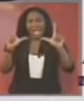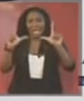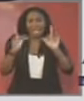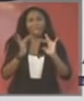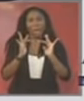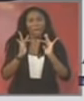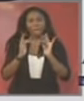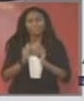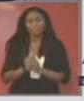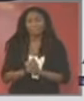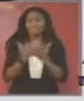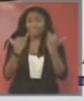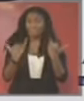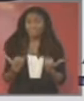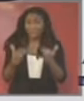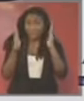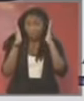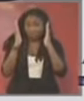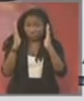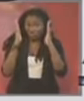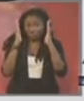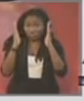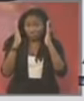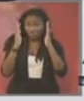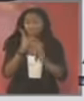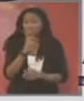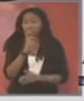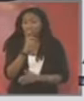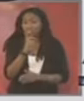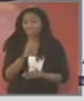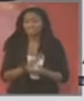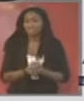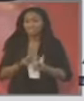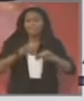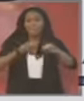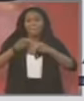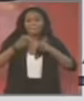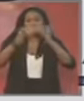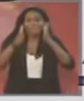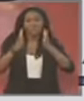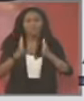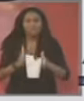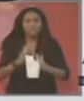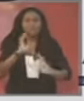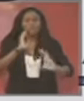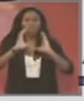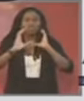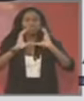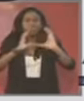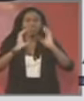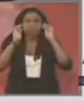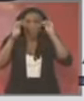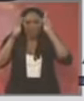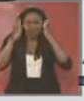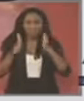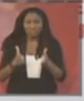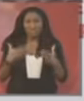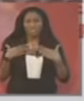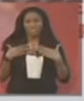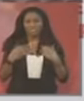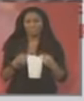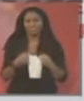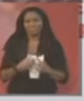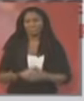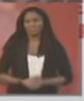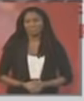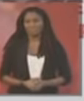Online. We go now to the manager of the corporate communications at the Ministry of Health, Candice Alcantara.